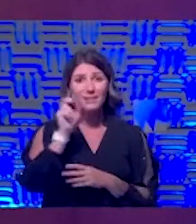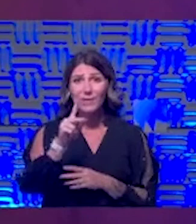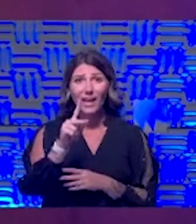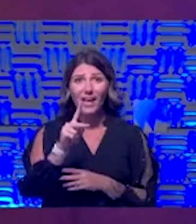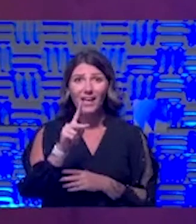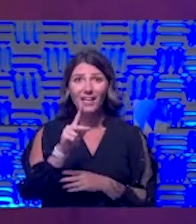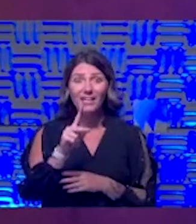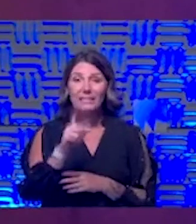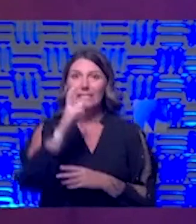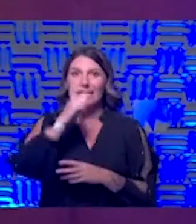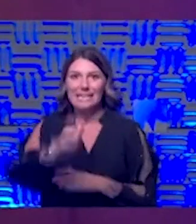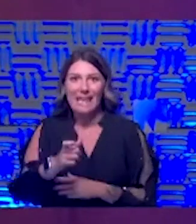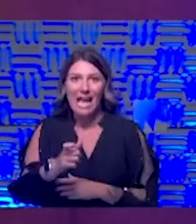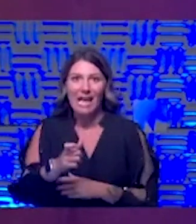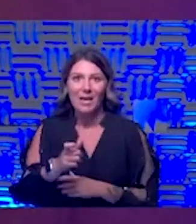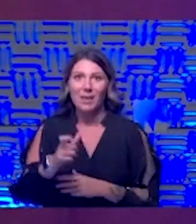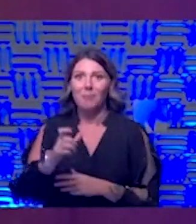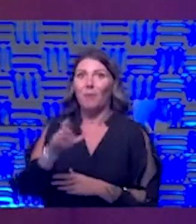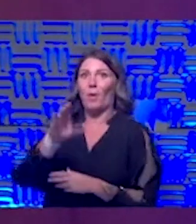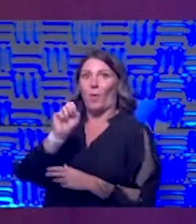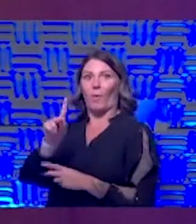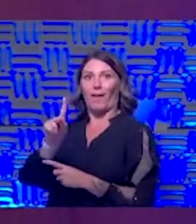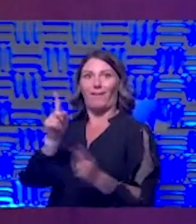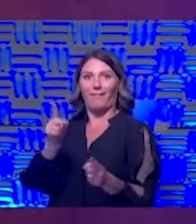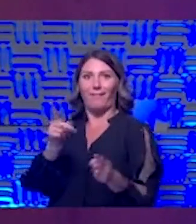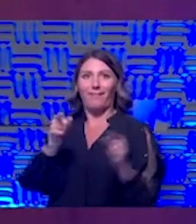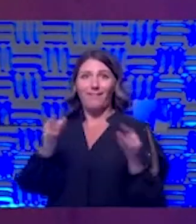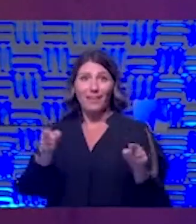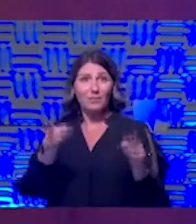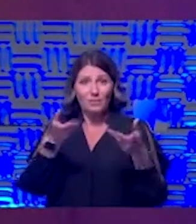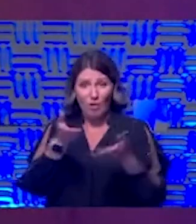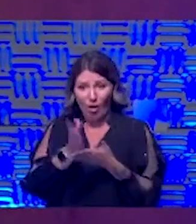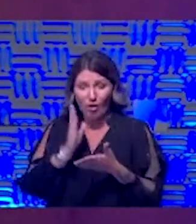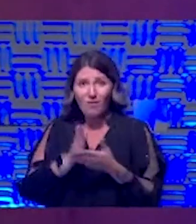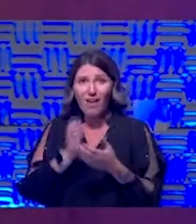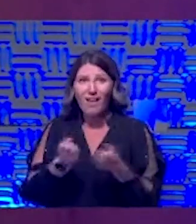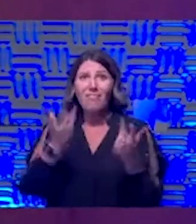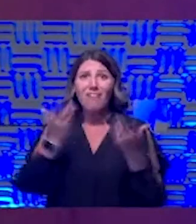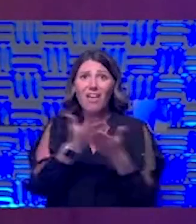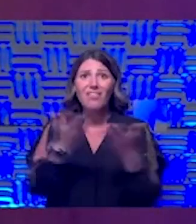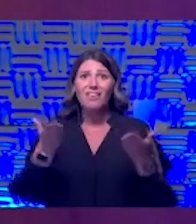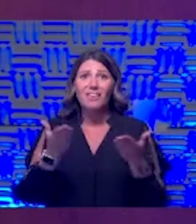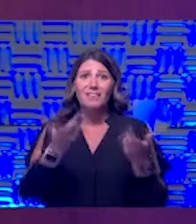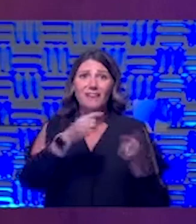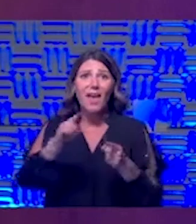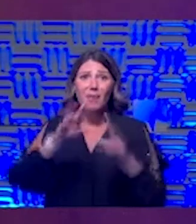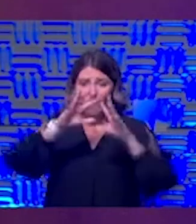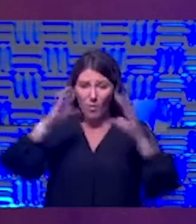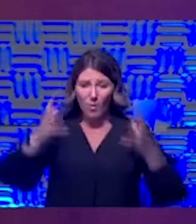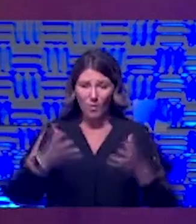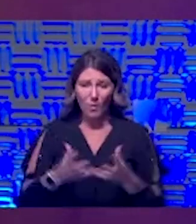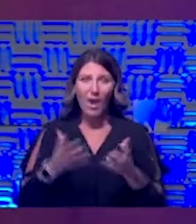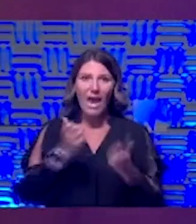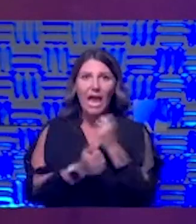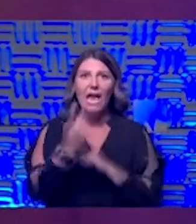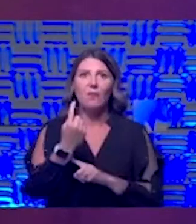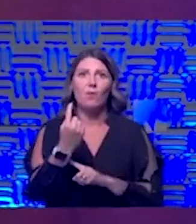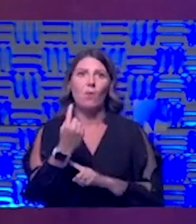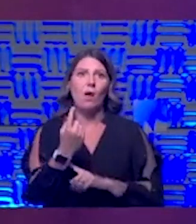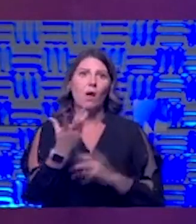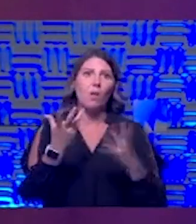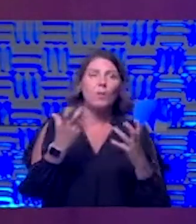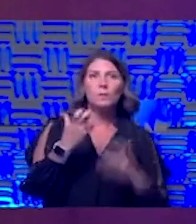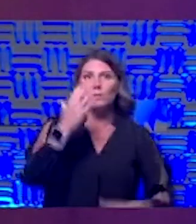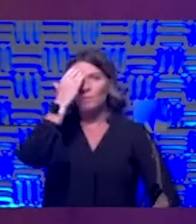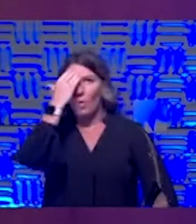be okay. There's a lot going on in the world. I think everyone's looking for that expert opinion of what's black and what's white. And I